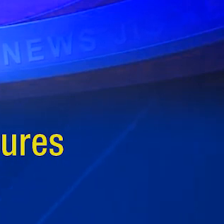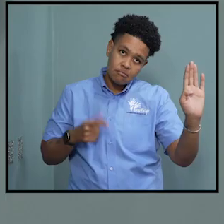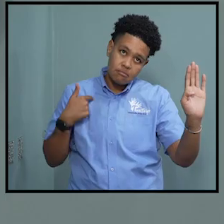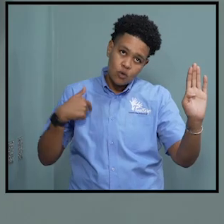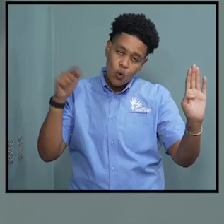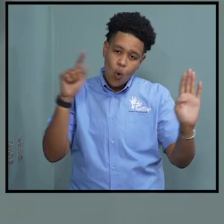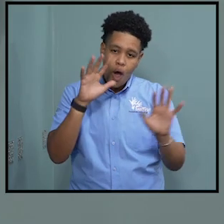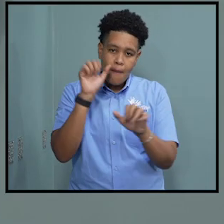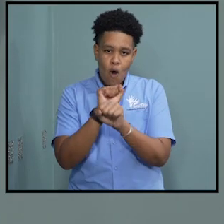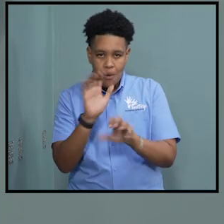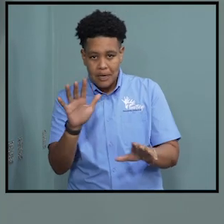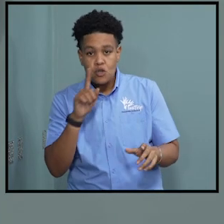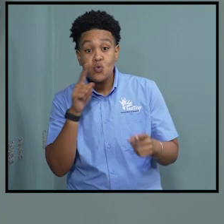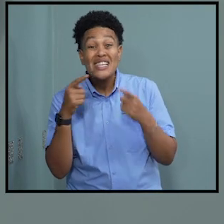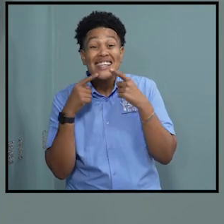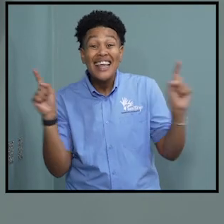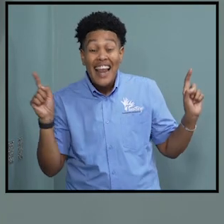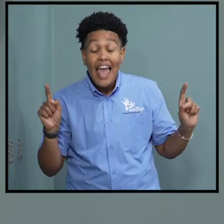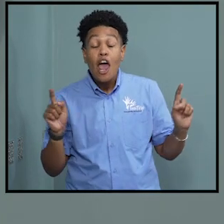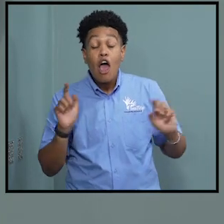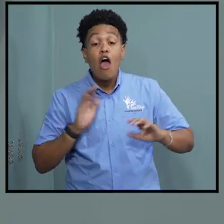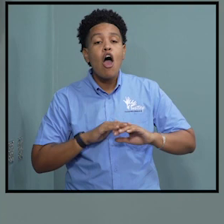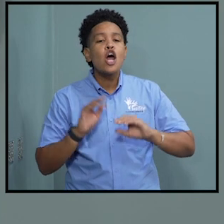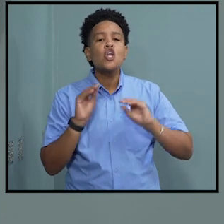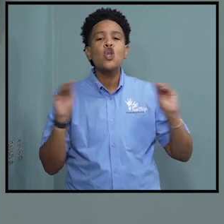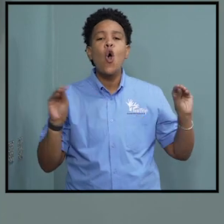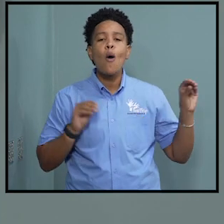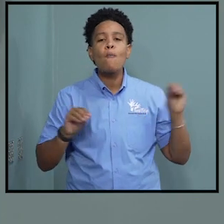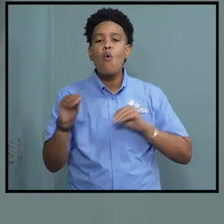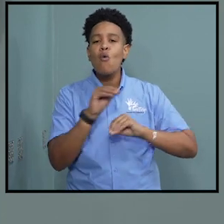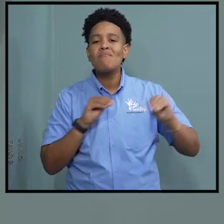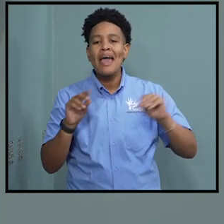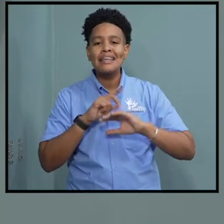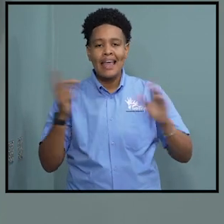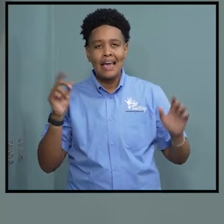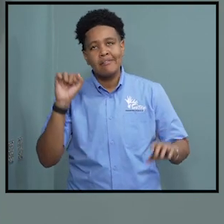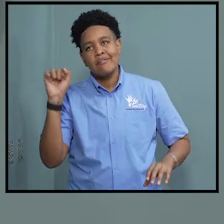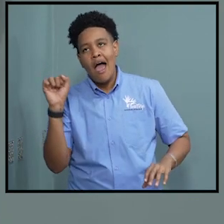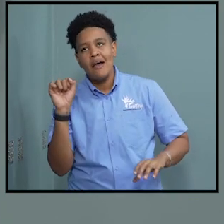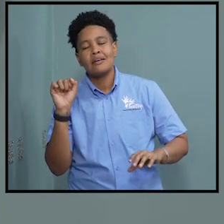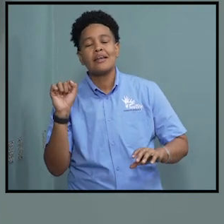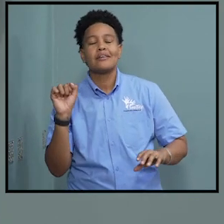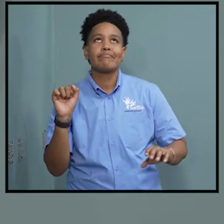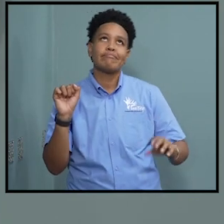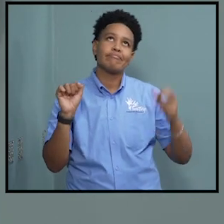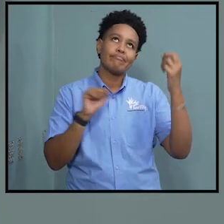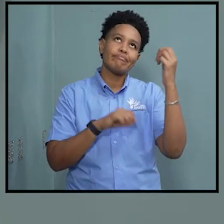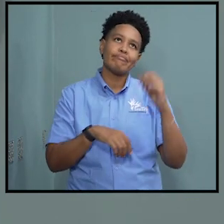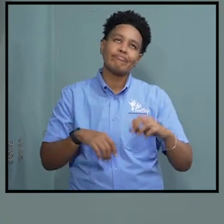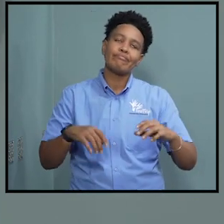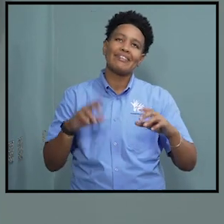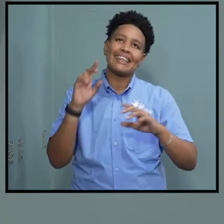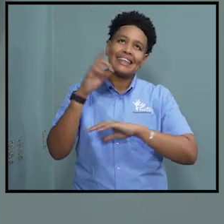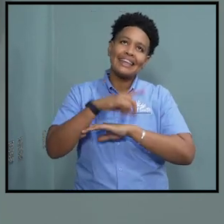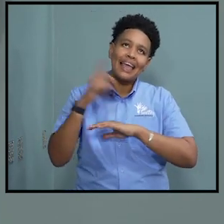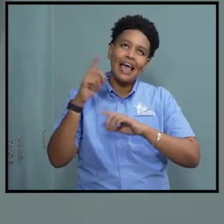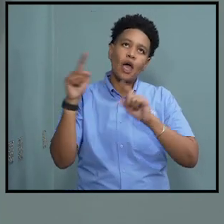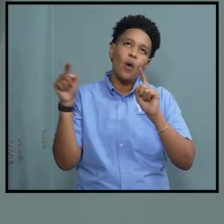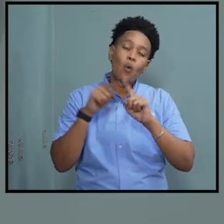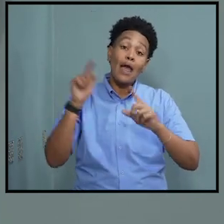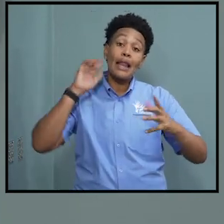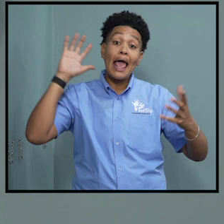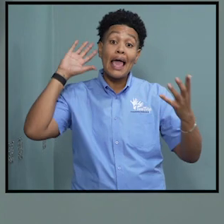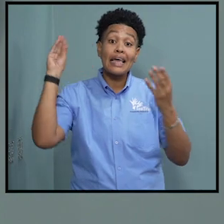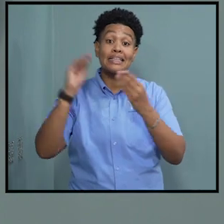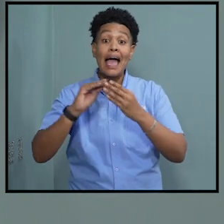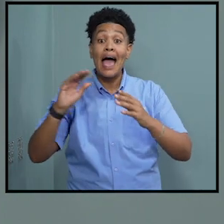a.m. To be clear, on no movement days, that would be the days when the